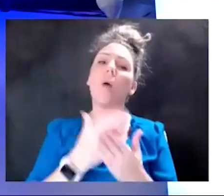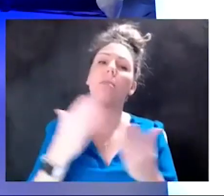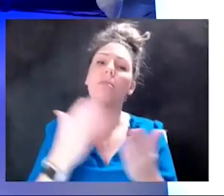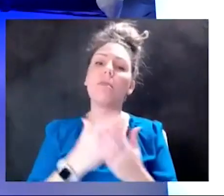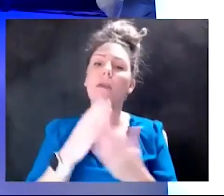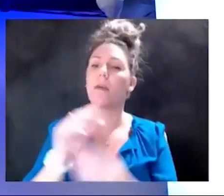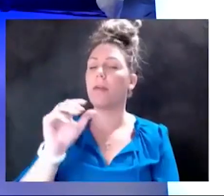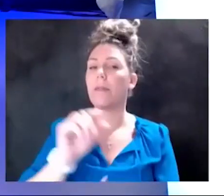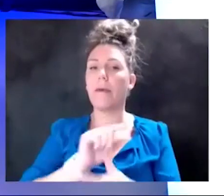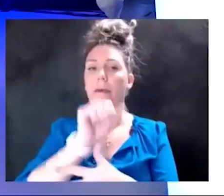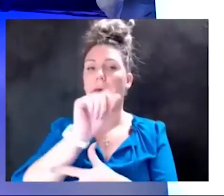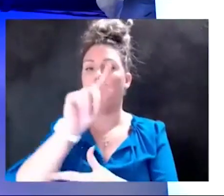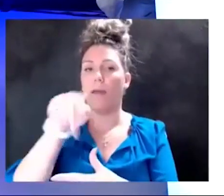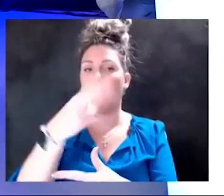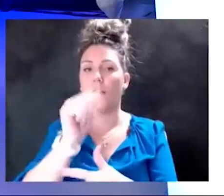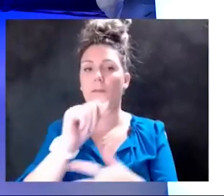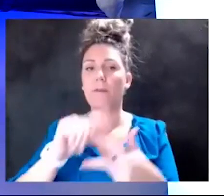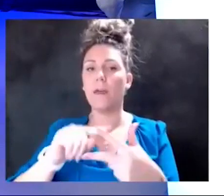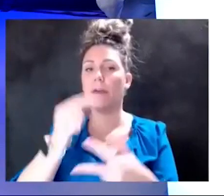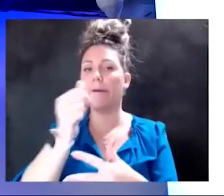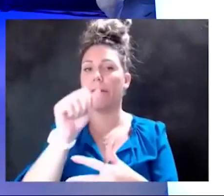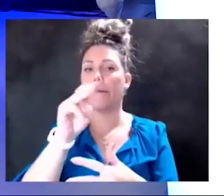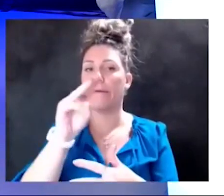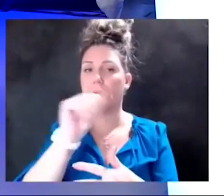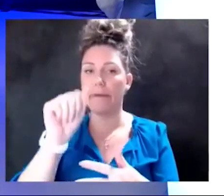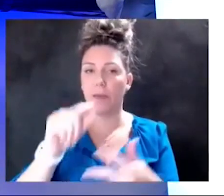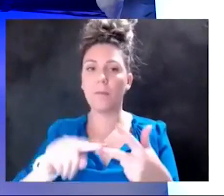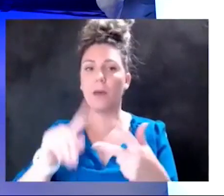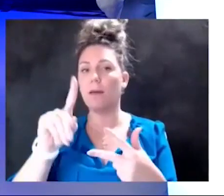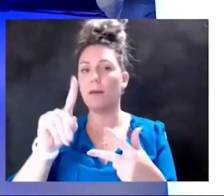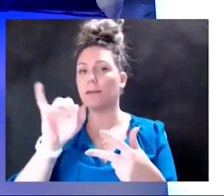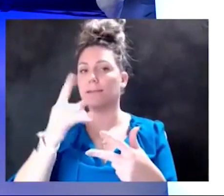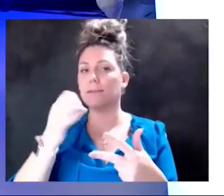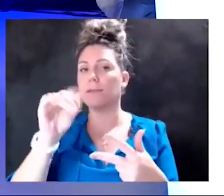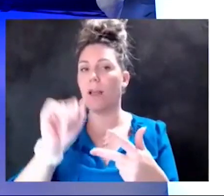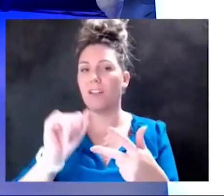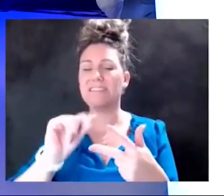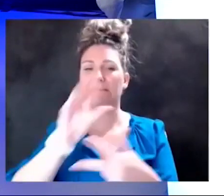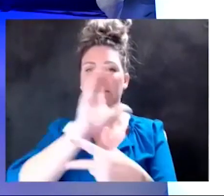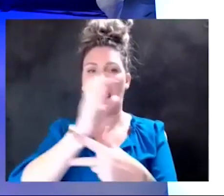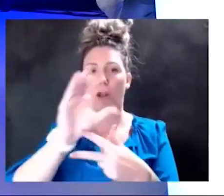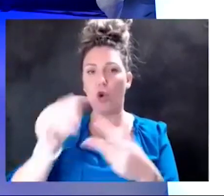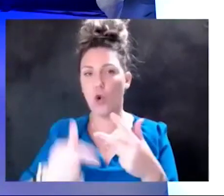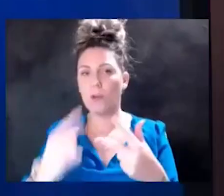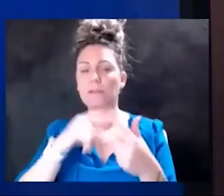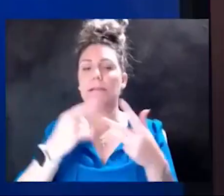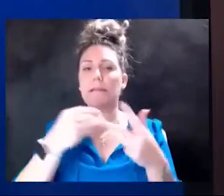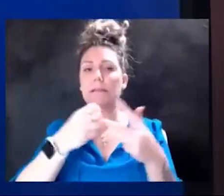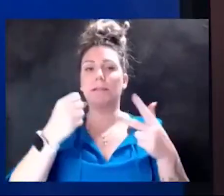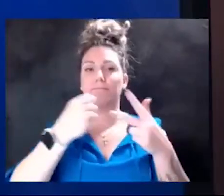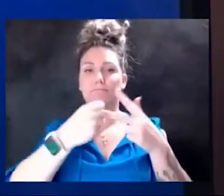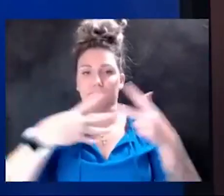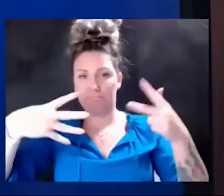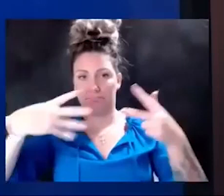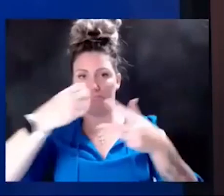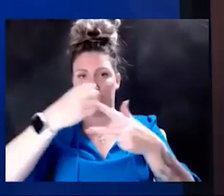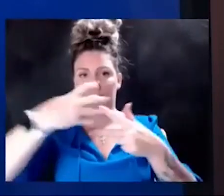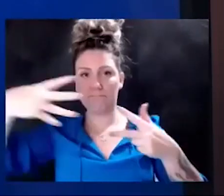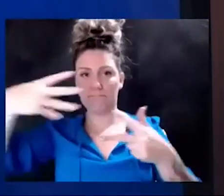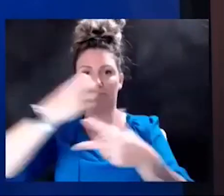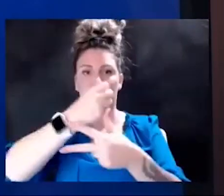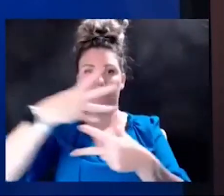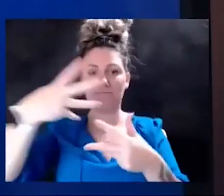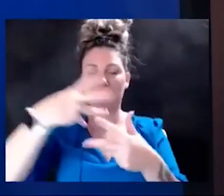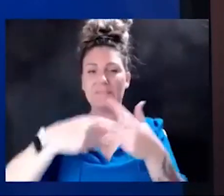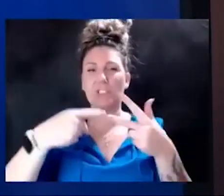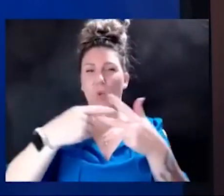delta thing, these are categories, and within the categories there can still be more different when that's kind of the Delta Plus